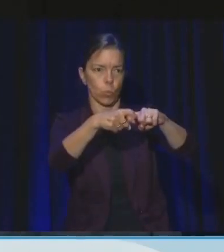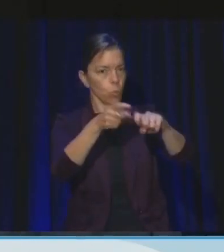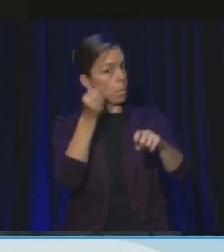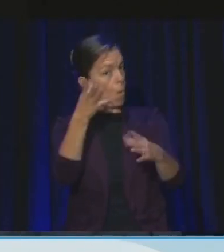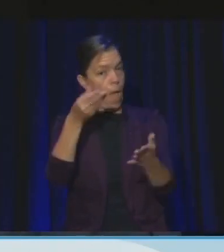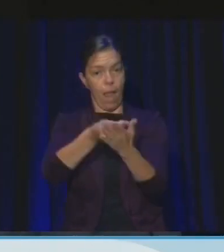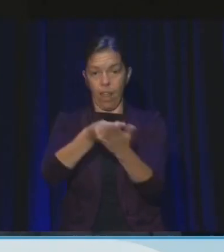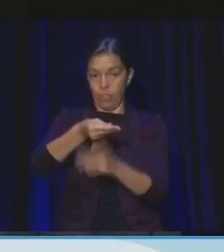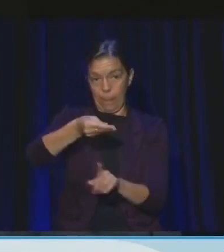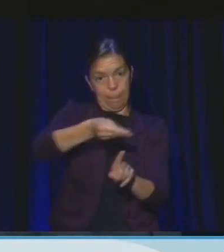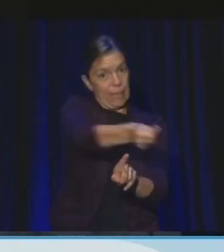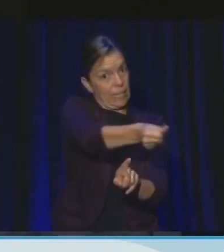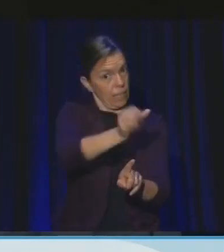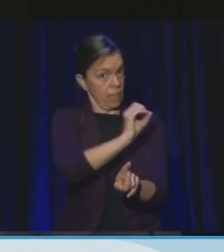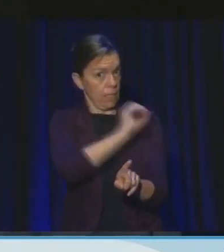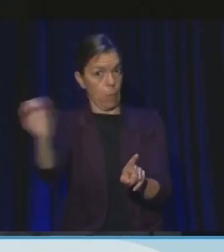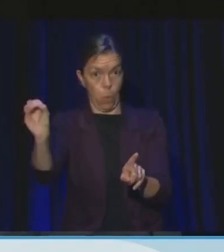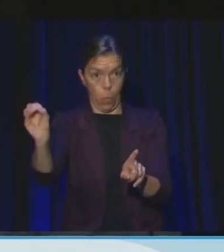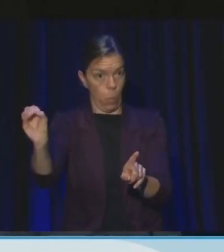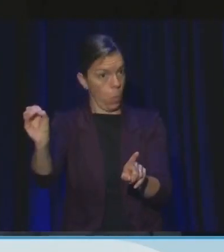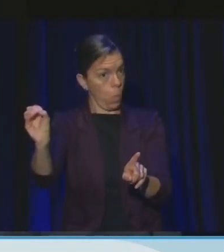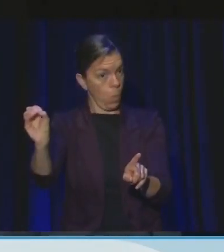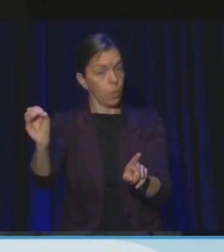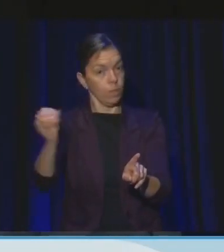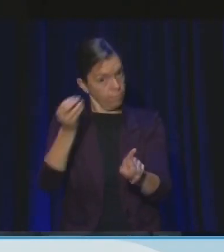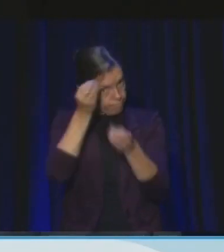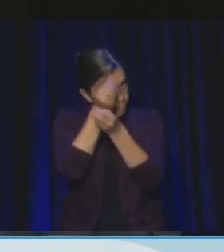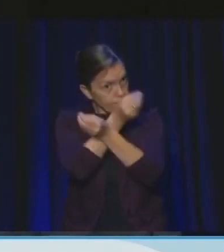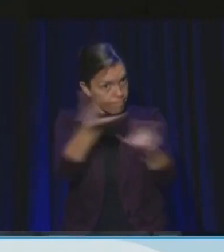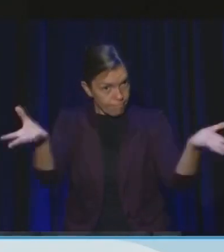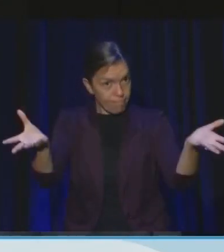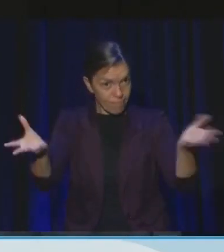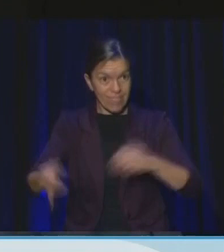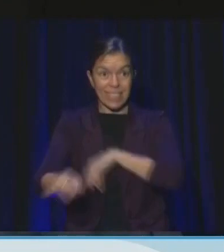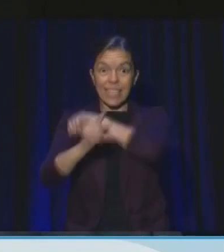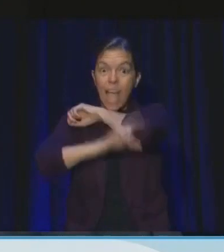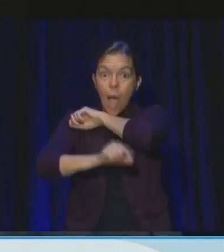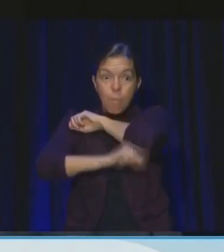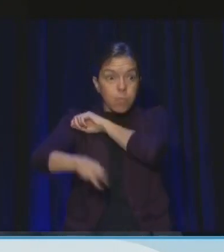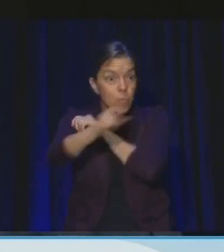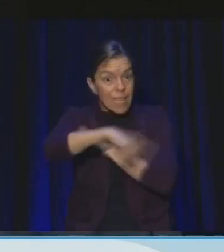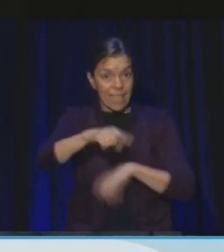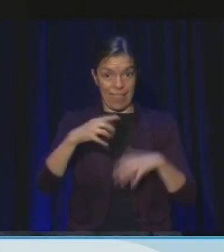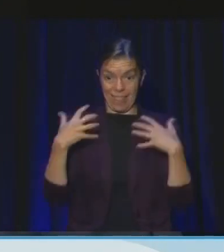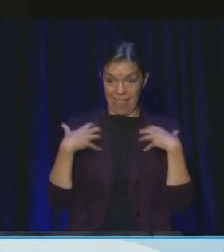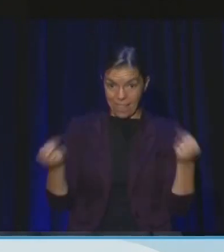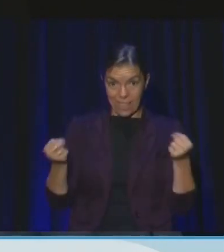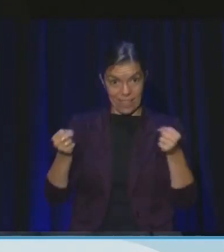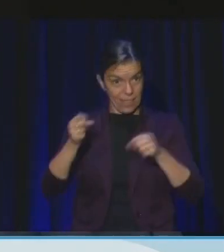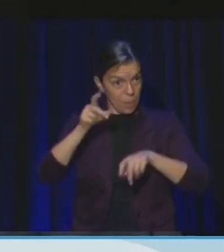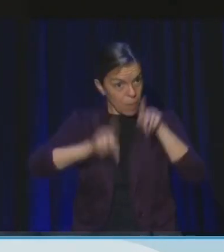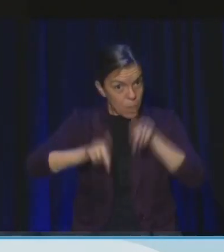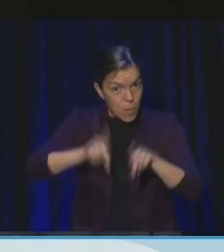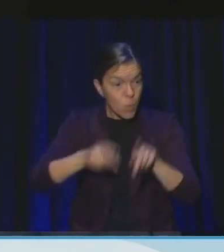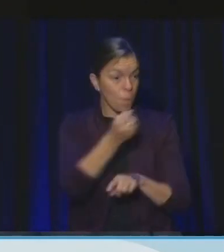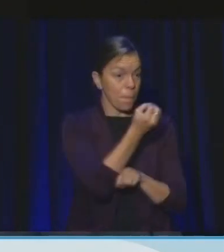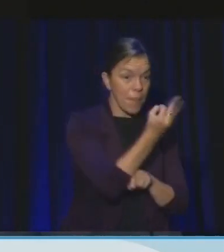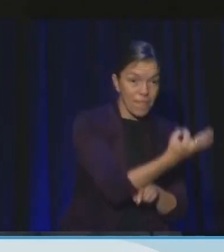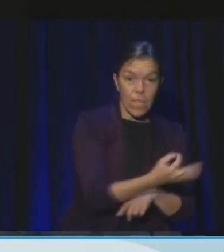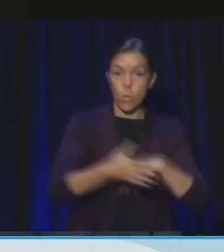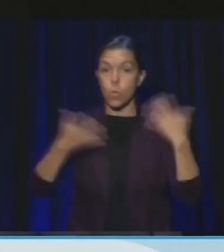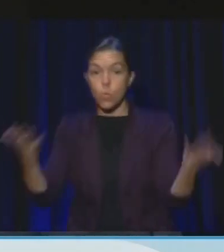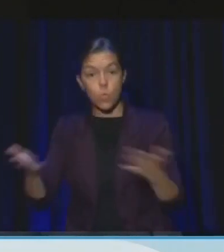Now, I speak to all employees of the public care system, and private health system, it will